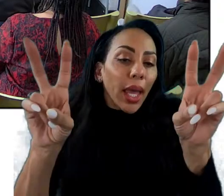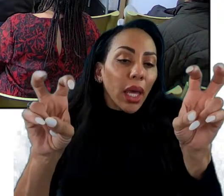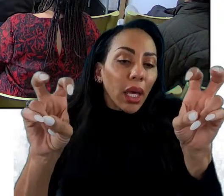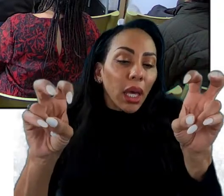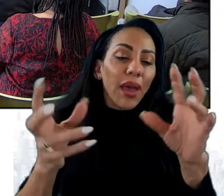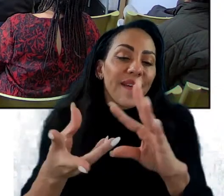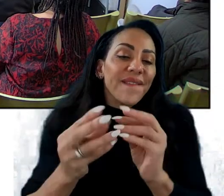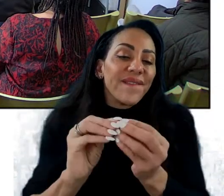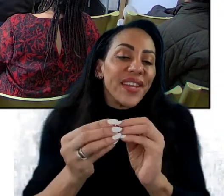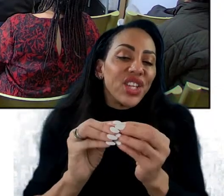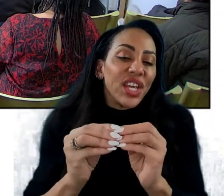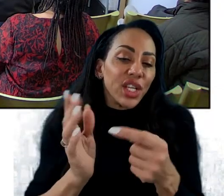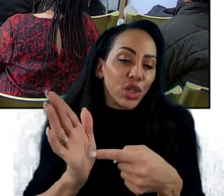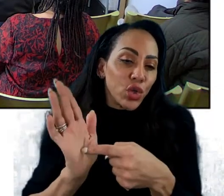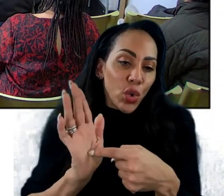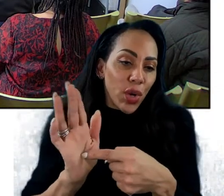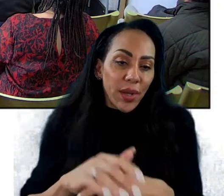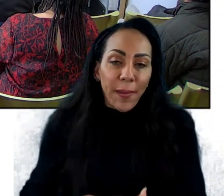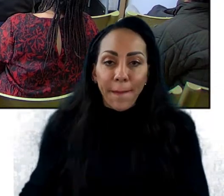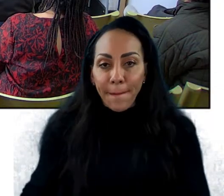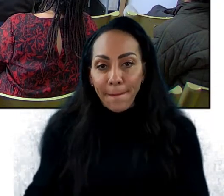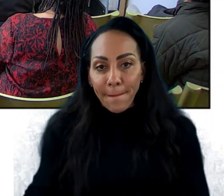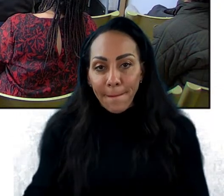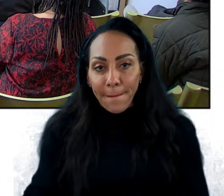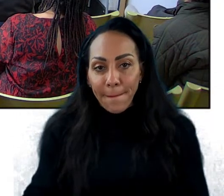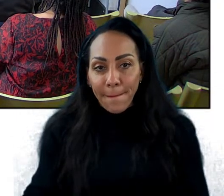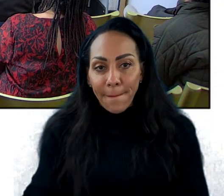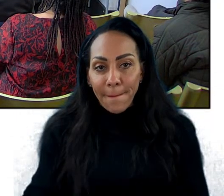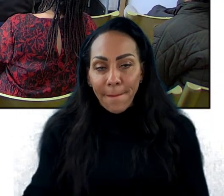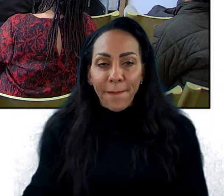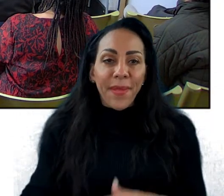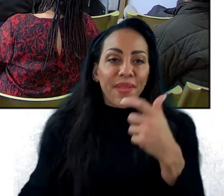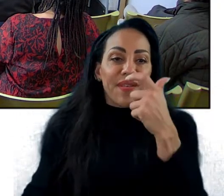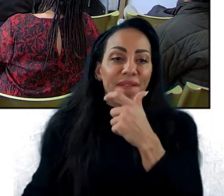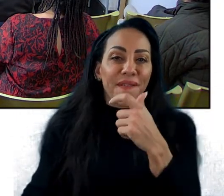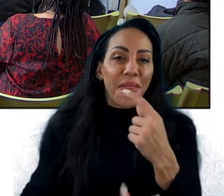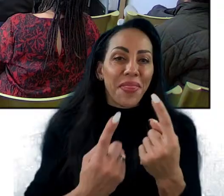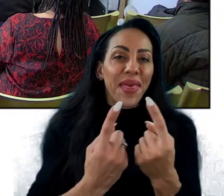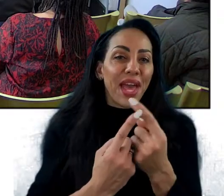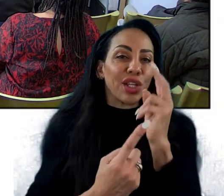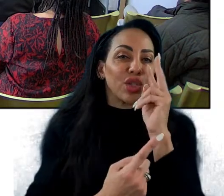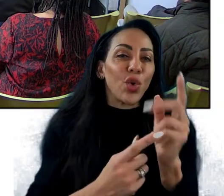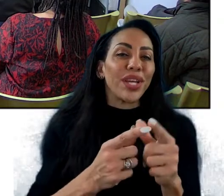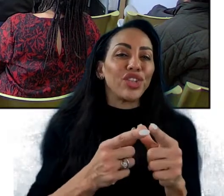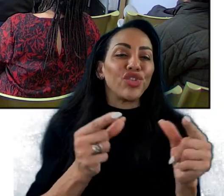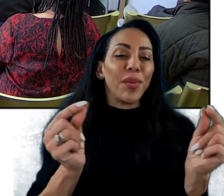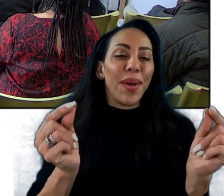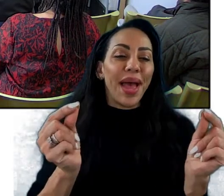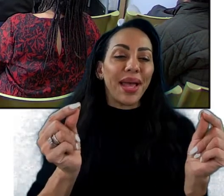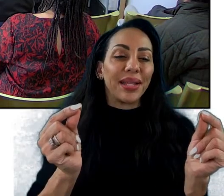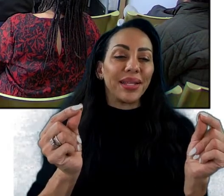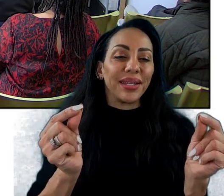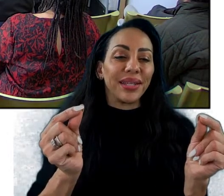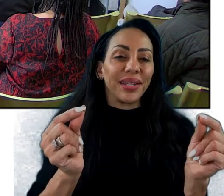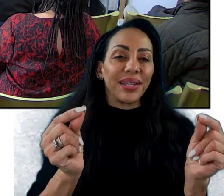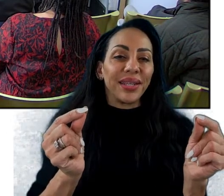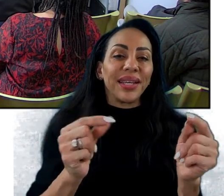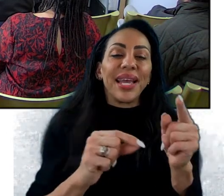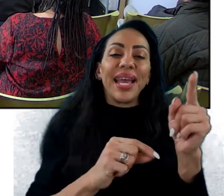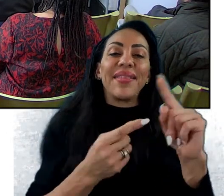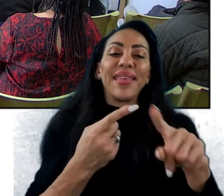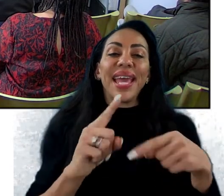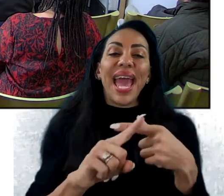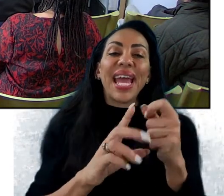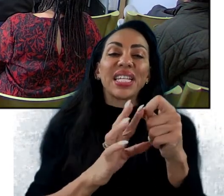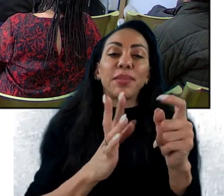was probably the most fun thing I saw in my trip in Japan, was because in the Tokyo Gaki Expo, it was